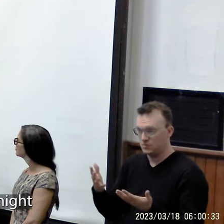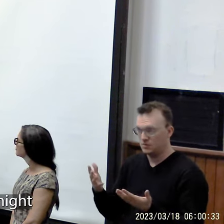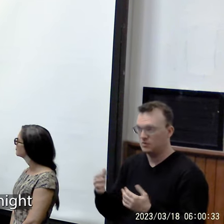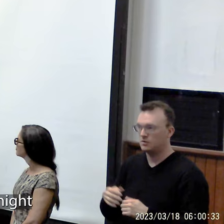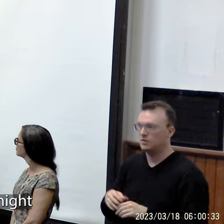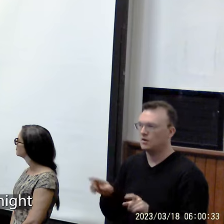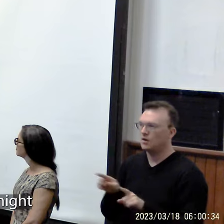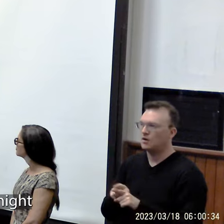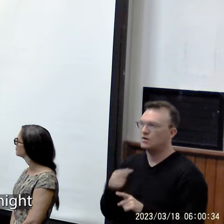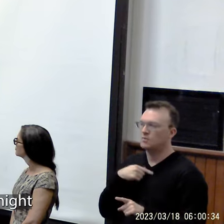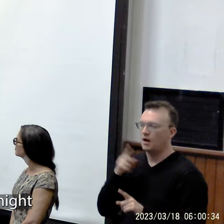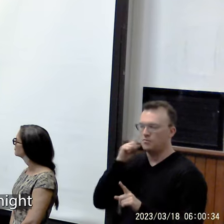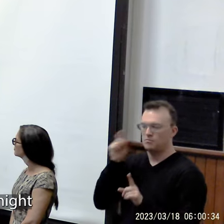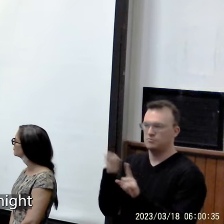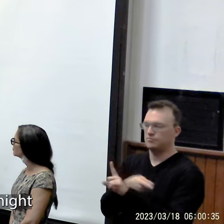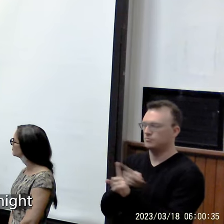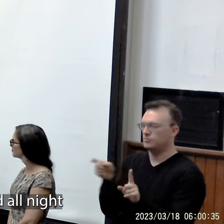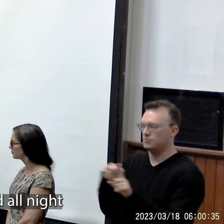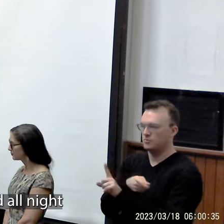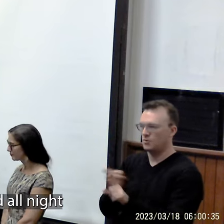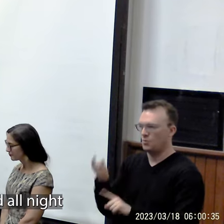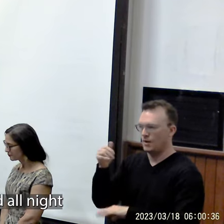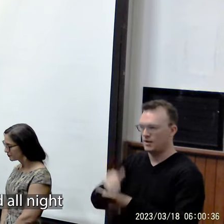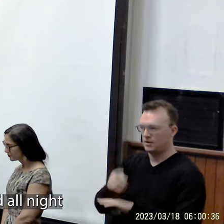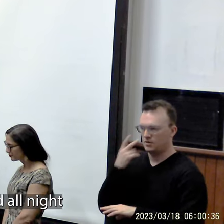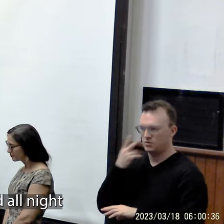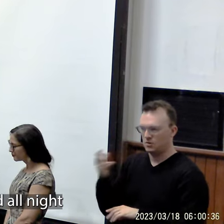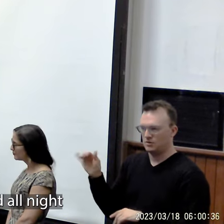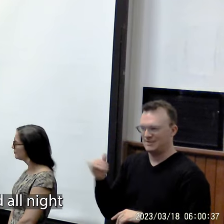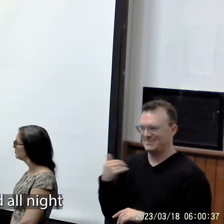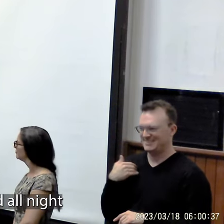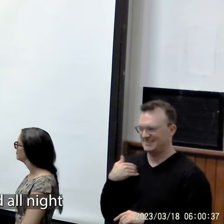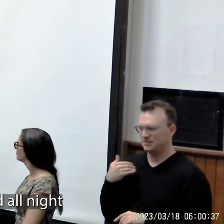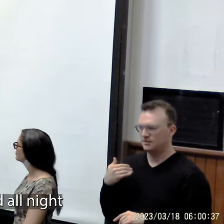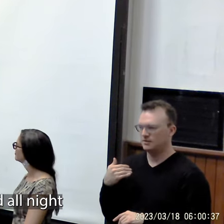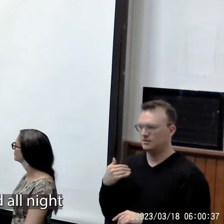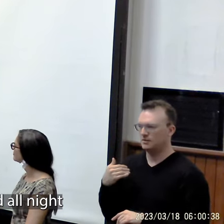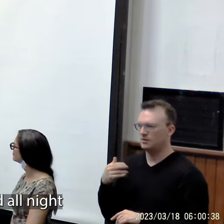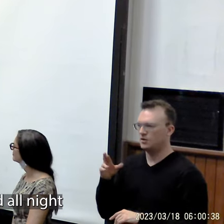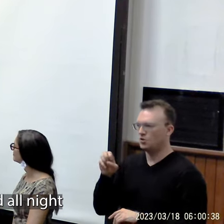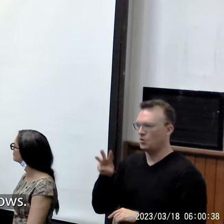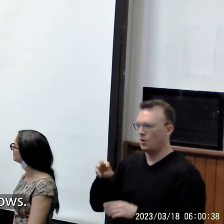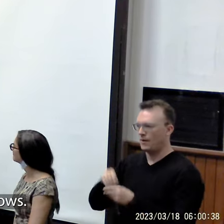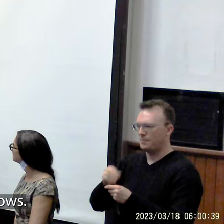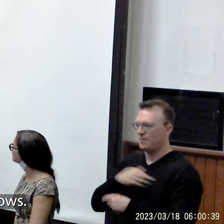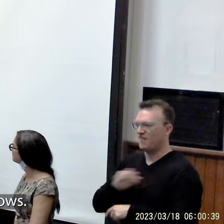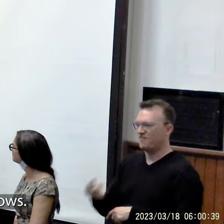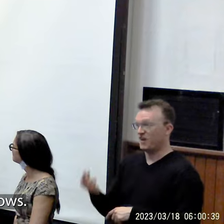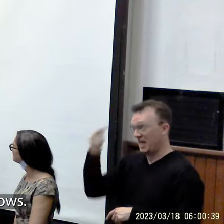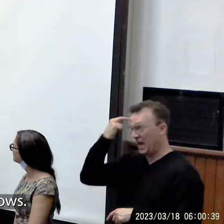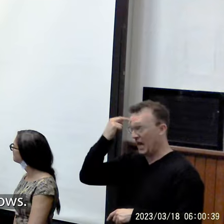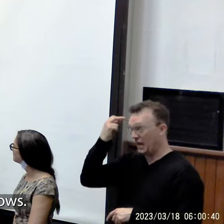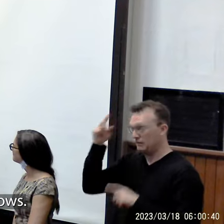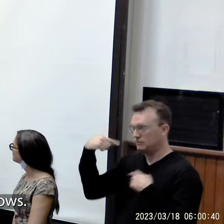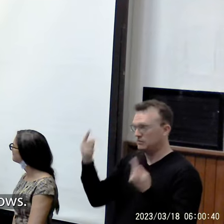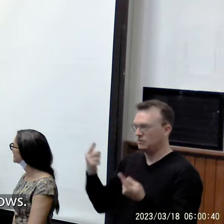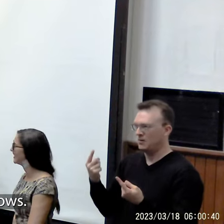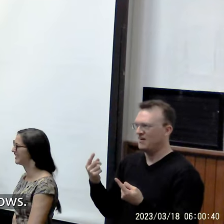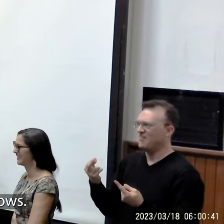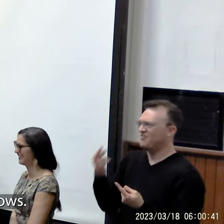then I just, oh my God, I saw one night as well, I just had crows in my fucking head all night. I'm like, what is it about fucking